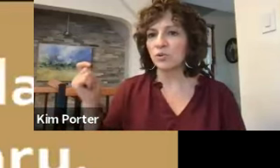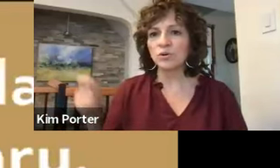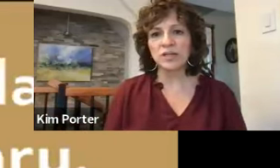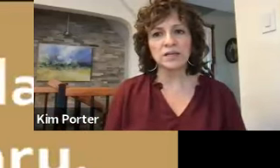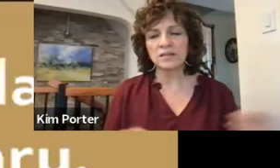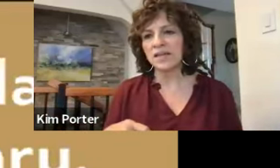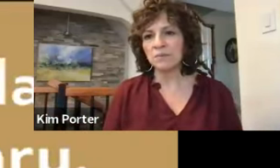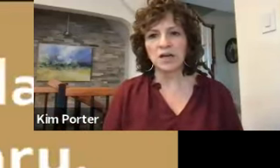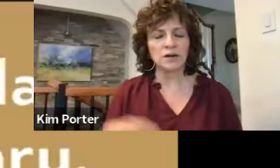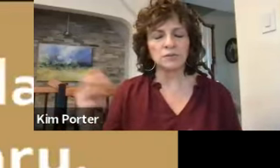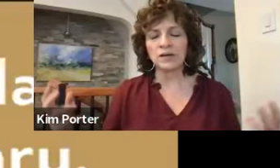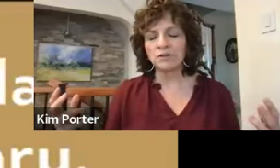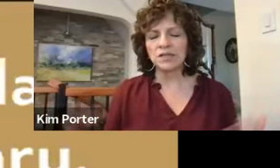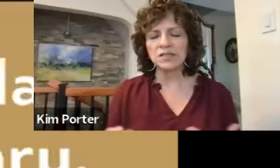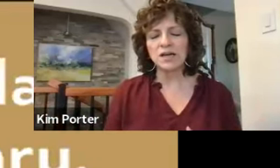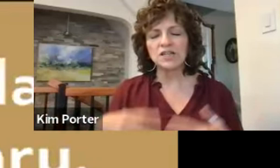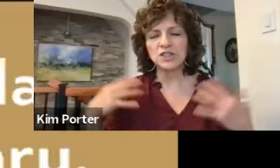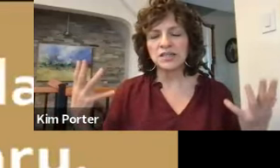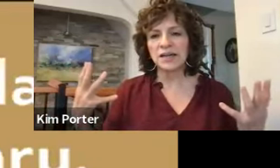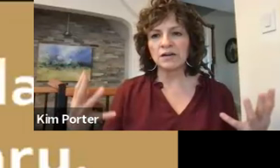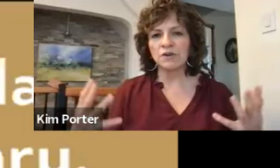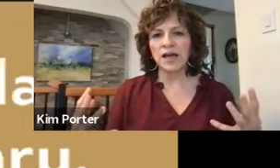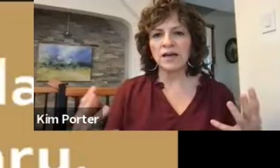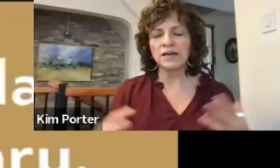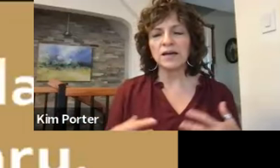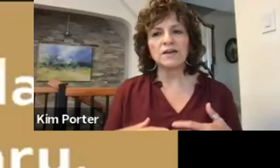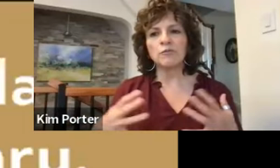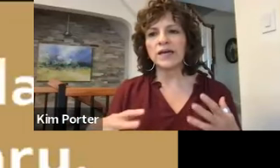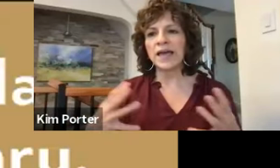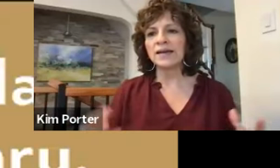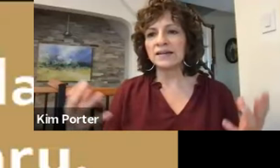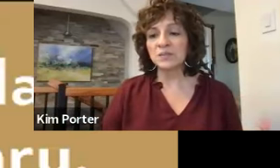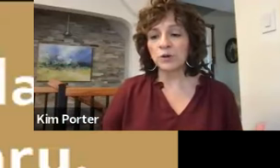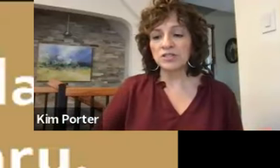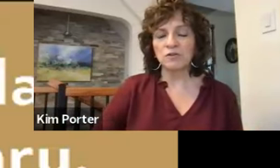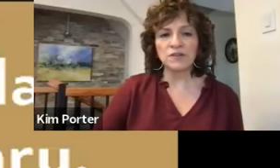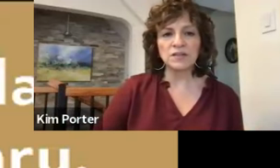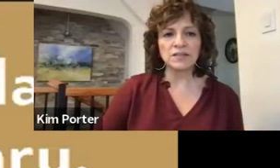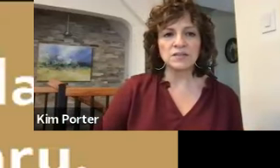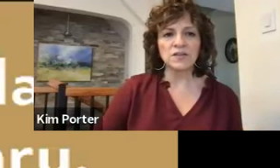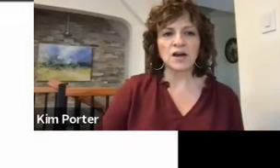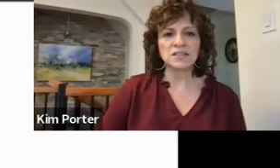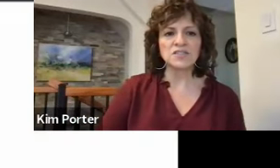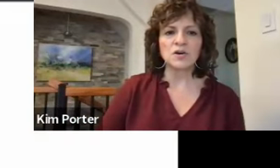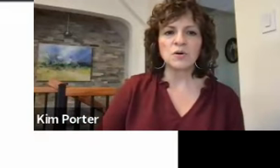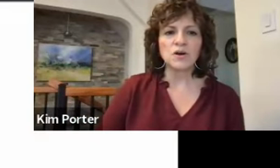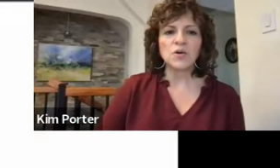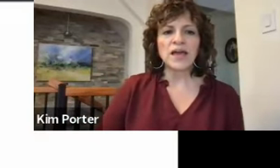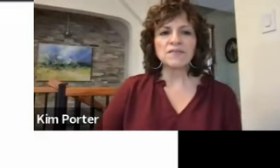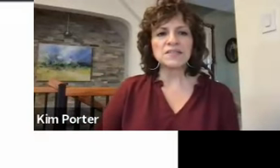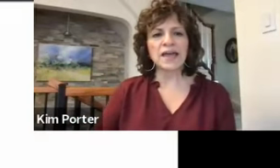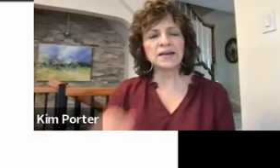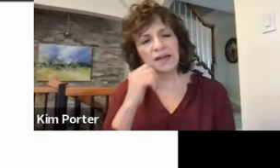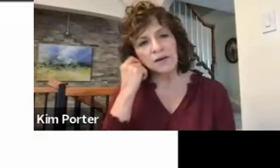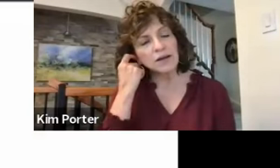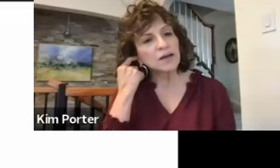phone and scrolling and Snapchat or whatever it is, just to get out of our head if we can't express our feelings and thoughts. And so we